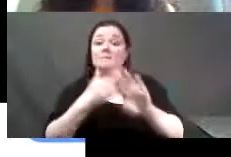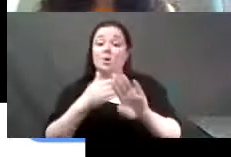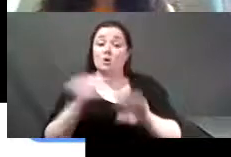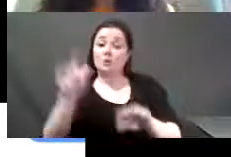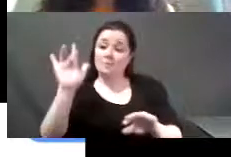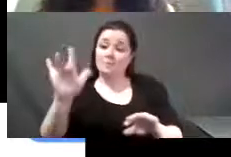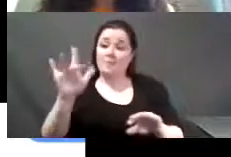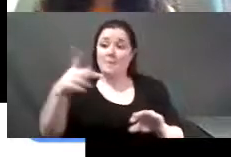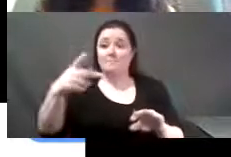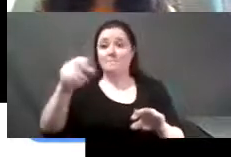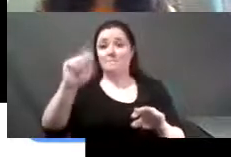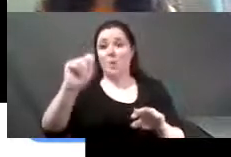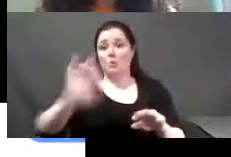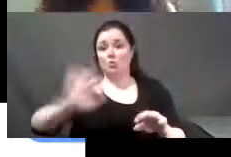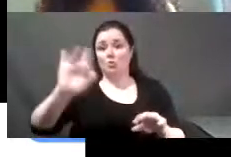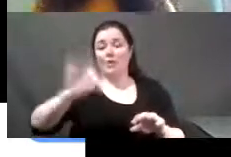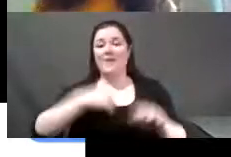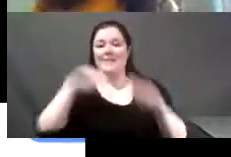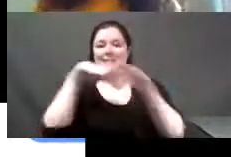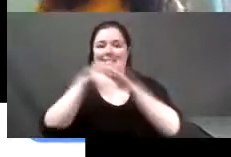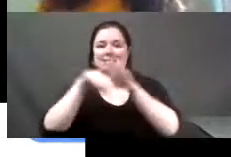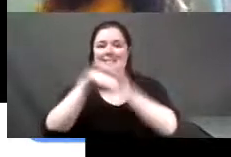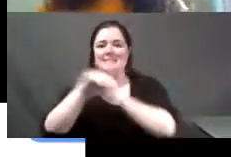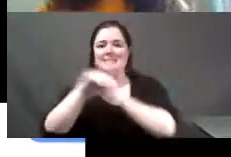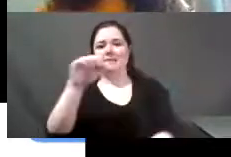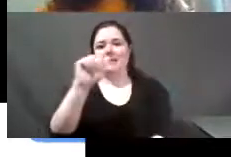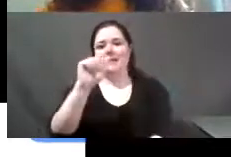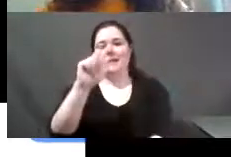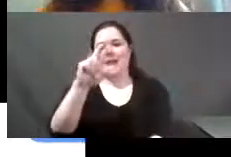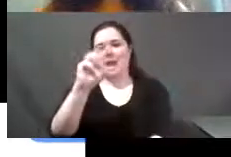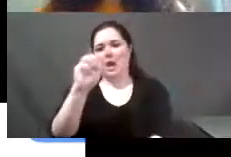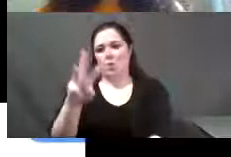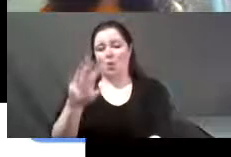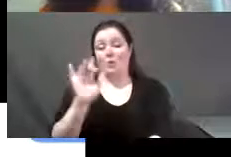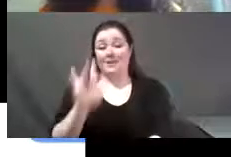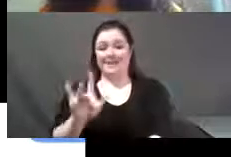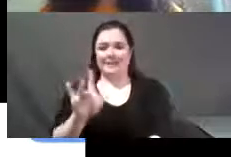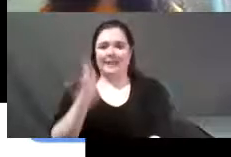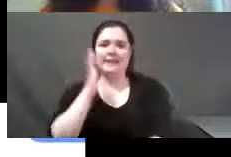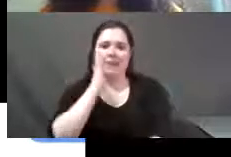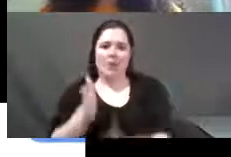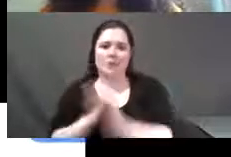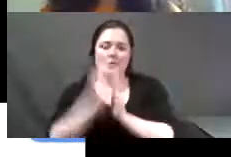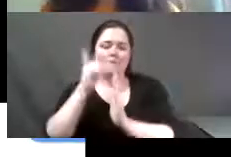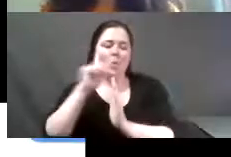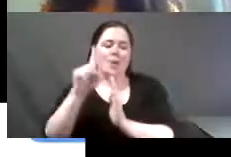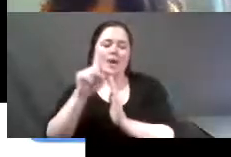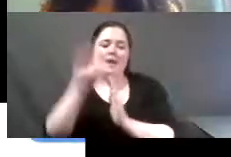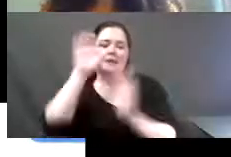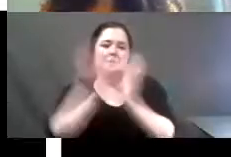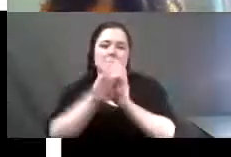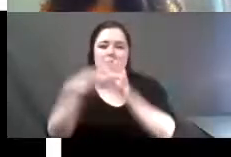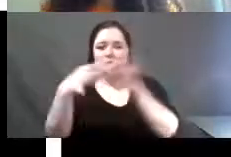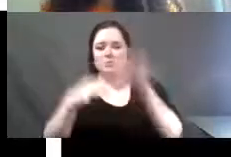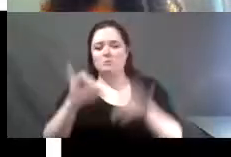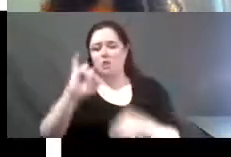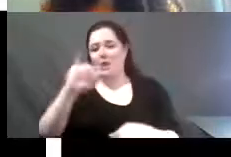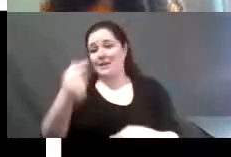an accessibility arrow. When you hit that, you'll be prompted to put an image description on Instagram as well.